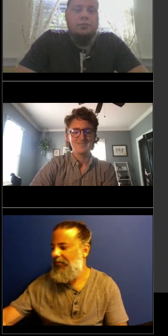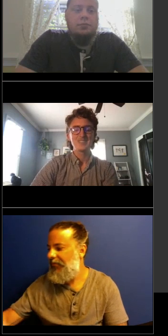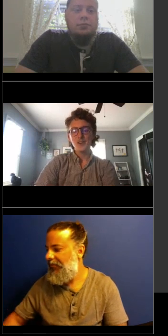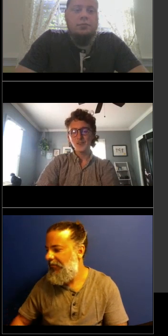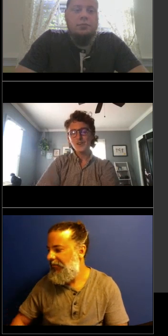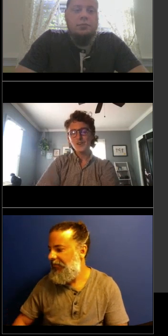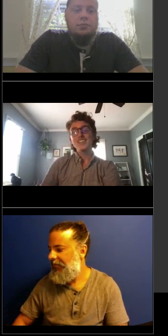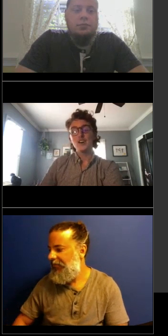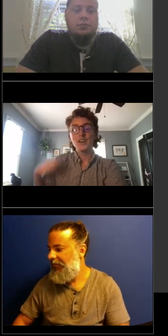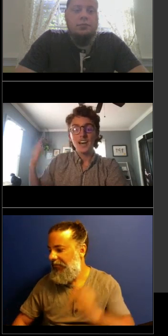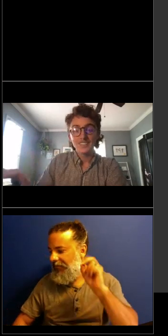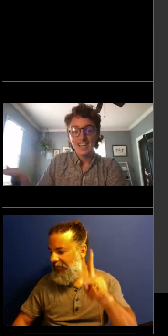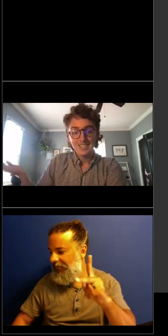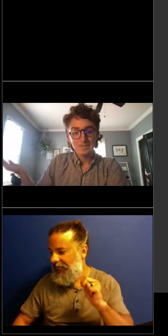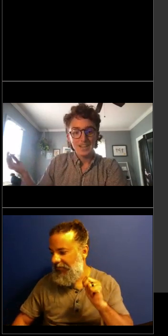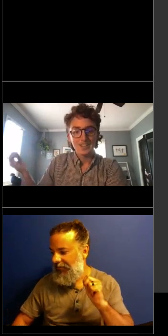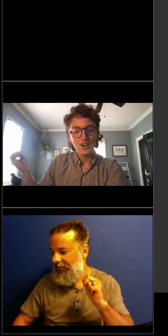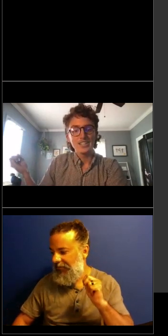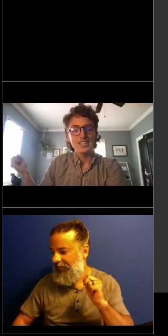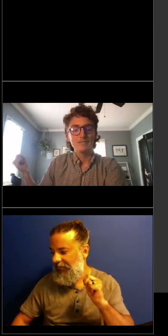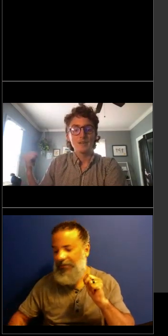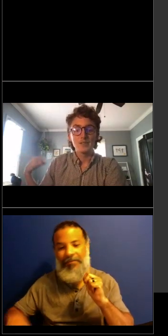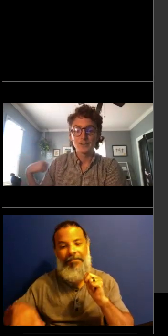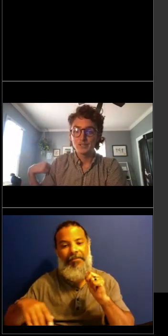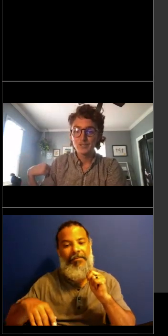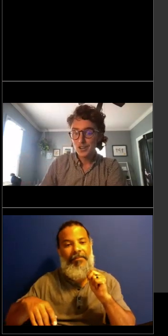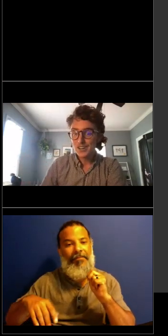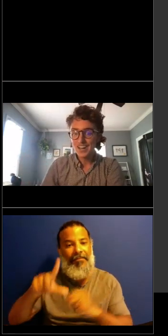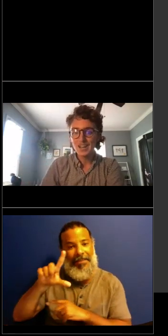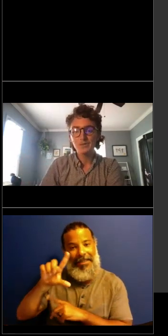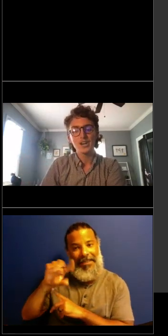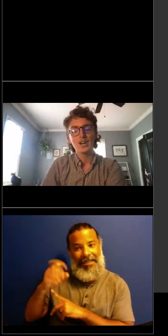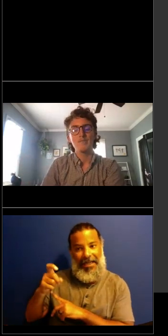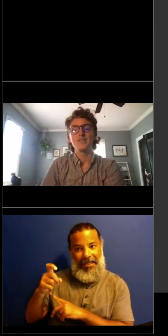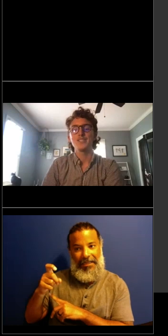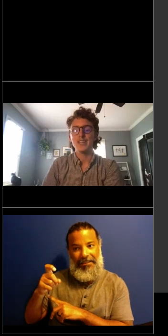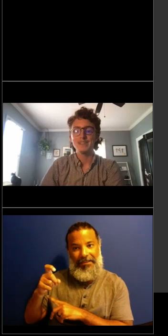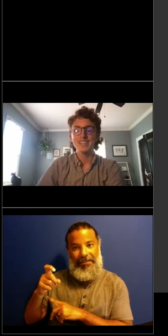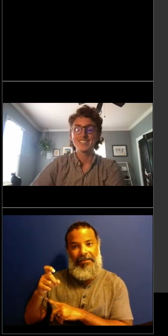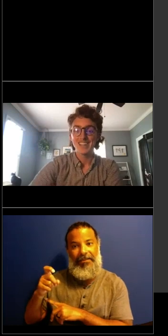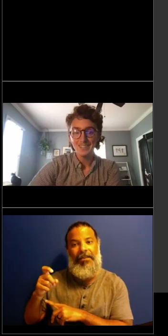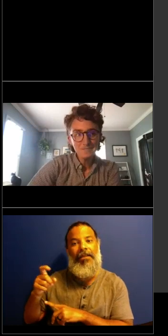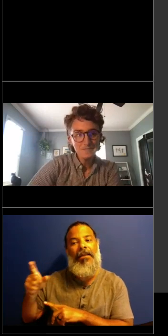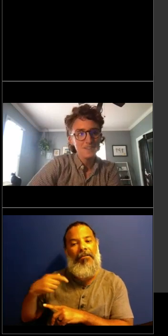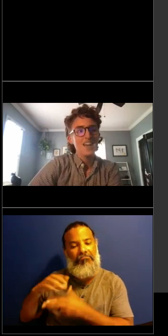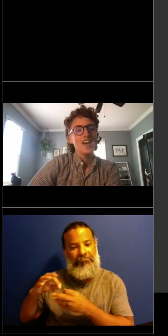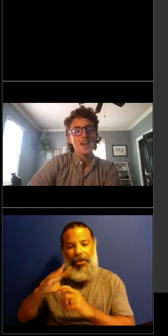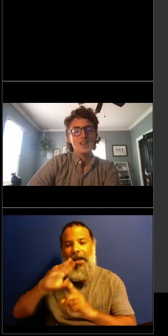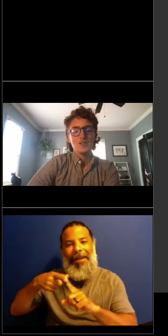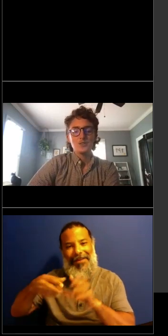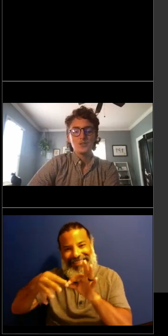Okay, so now Lex, my colleague from the University of Toronto, and I will talk about the statement